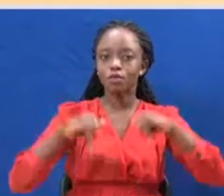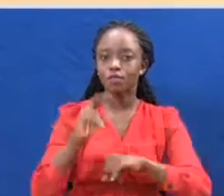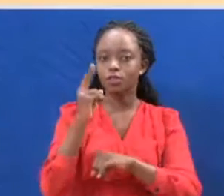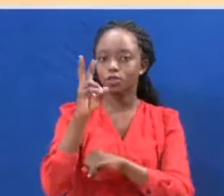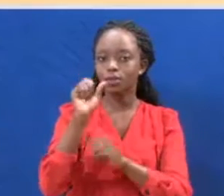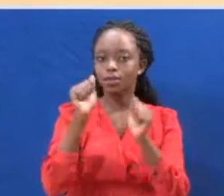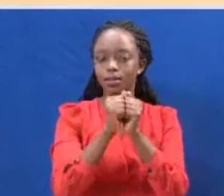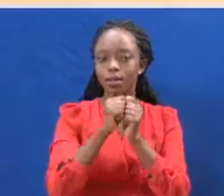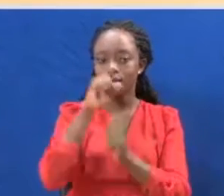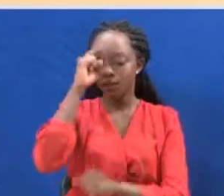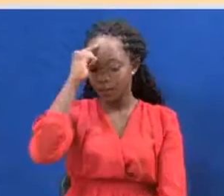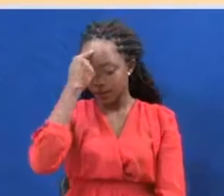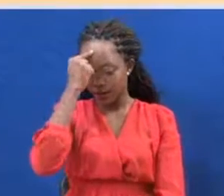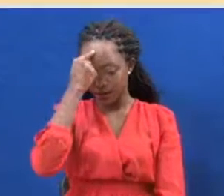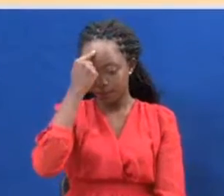India, Hyderabad,